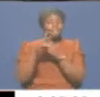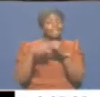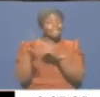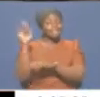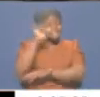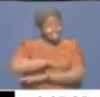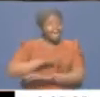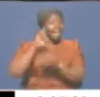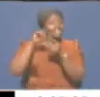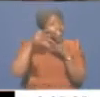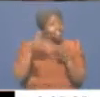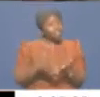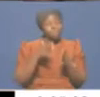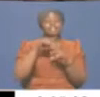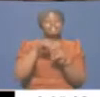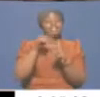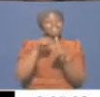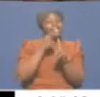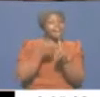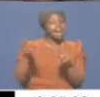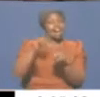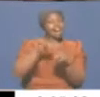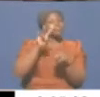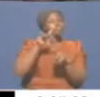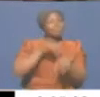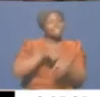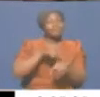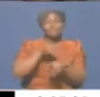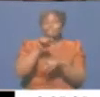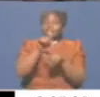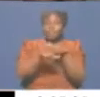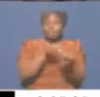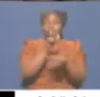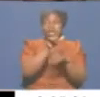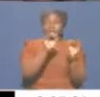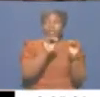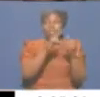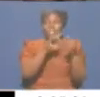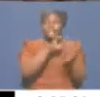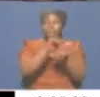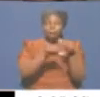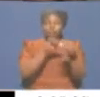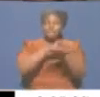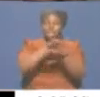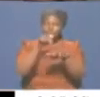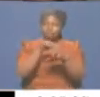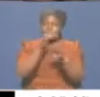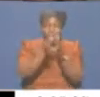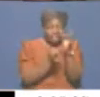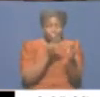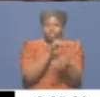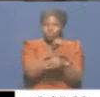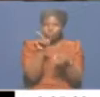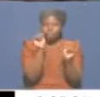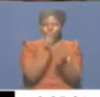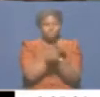mauaji anaogesa maradufu. This is not about Laikipia. This is about the nation. Kama hamwezi, kama